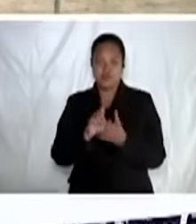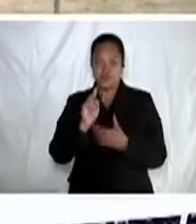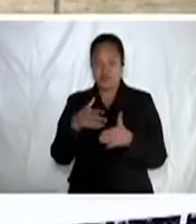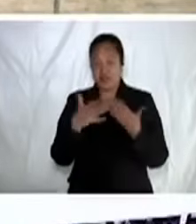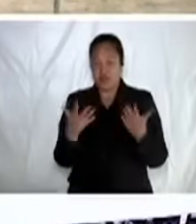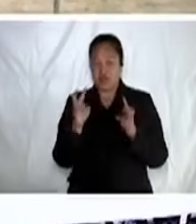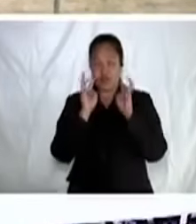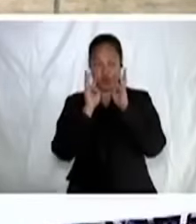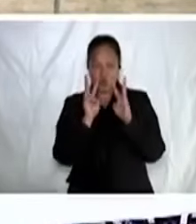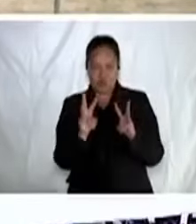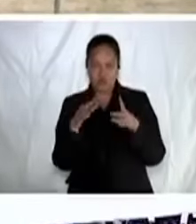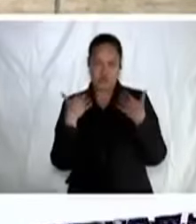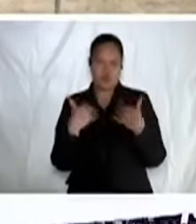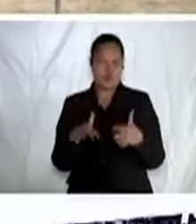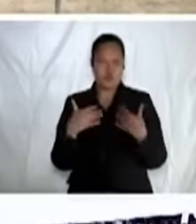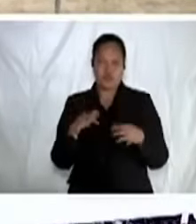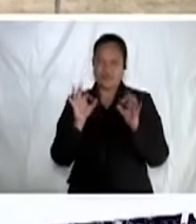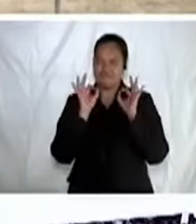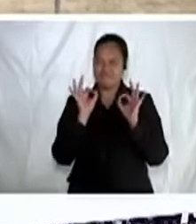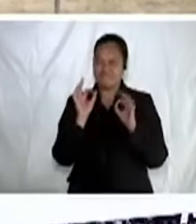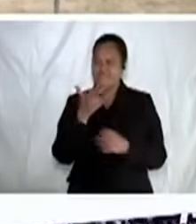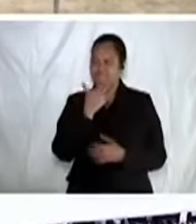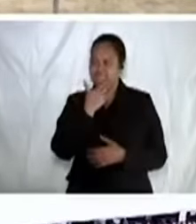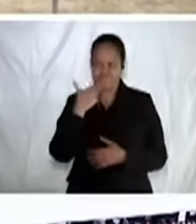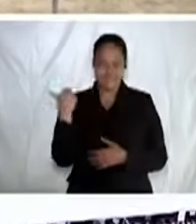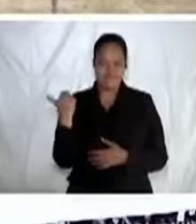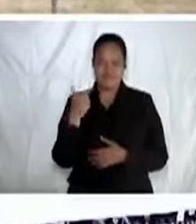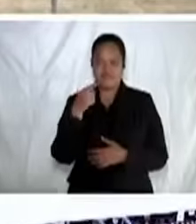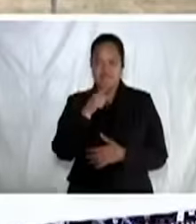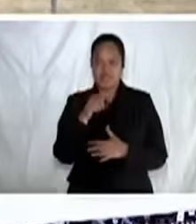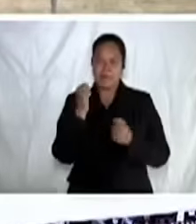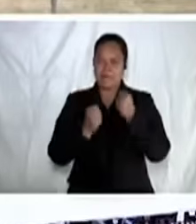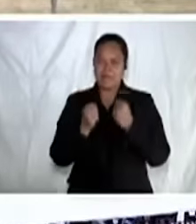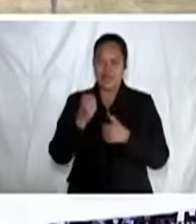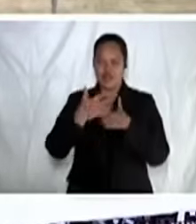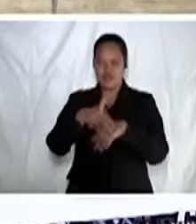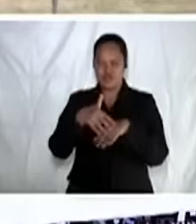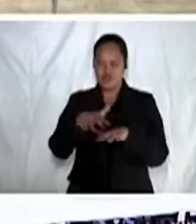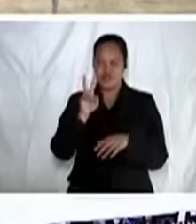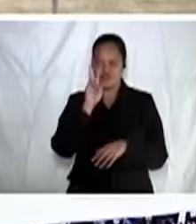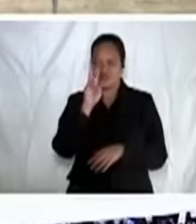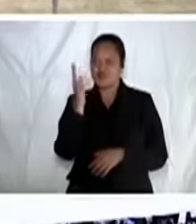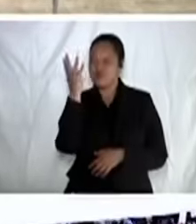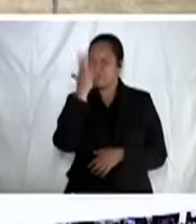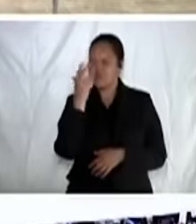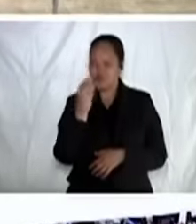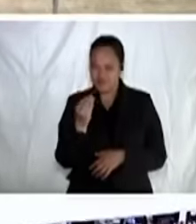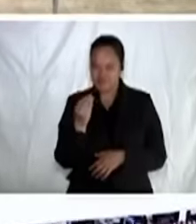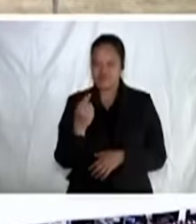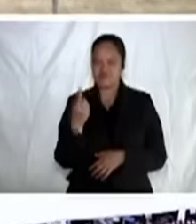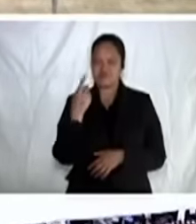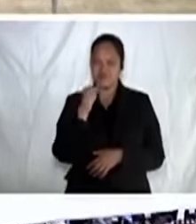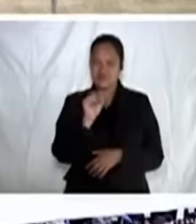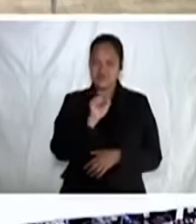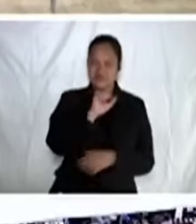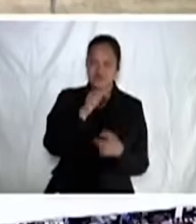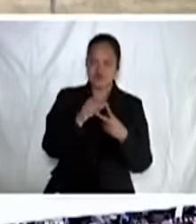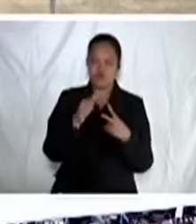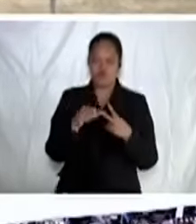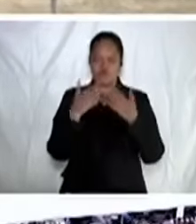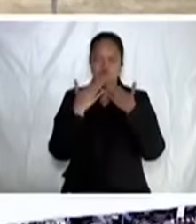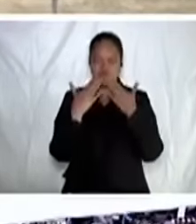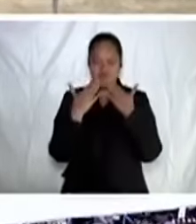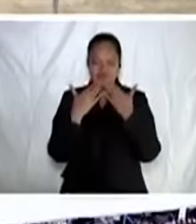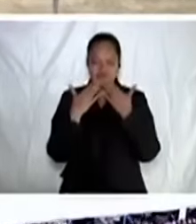lenda wandi ni taka to toka wo tin bikay varitaka and siniku and rongal taltanga nondo mai baga bini na takira